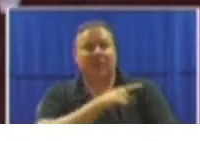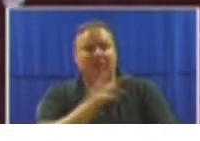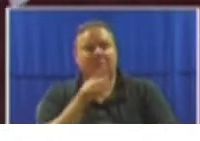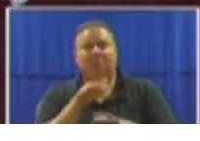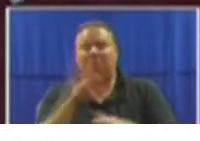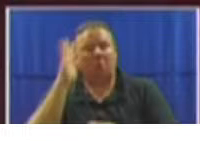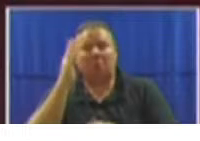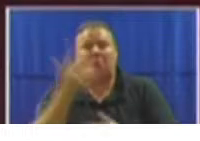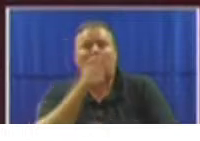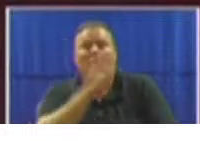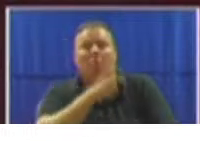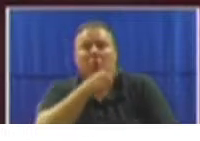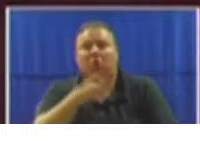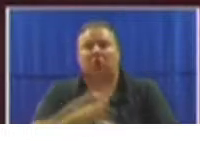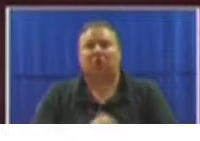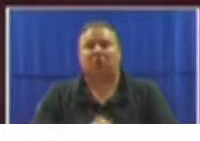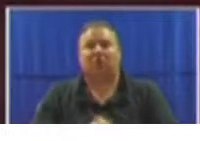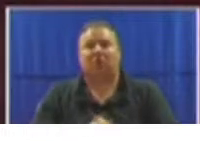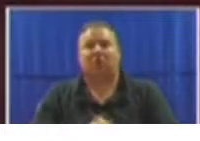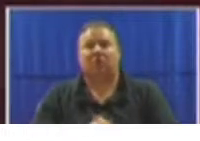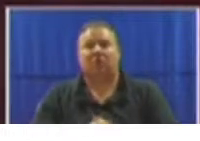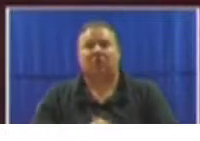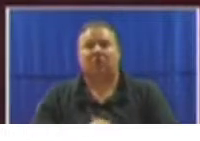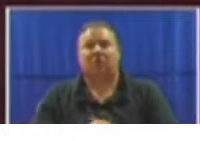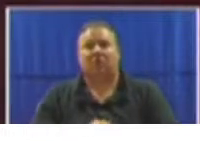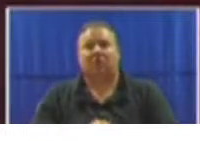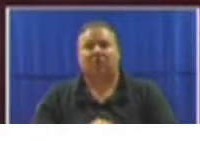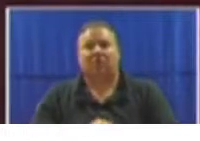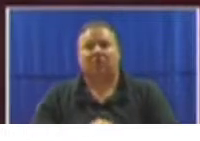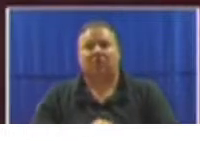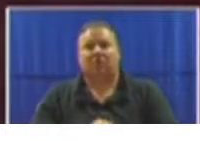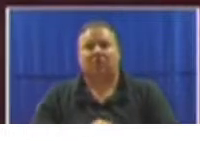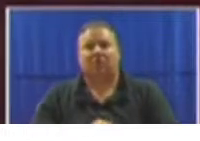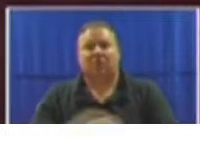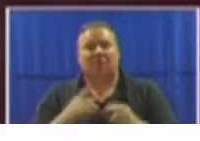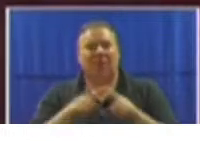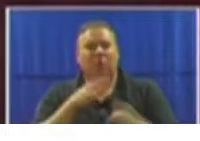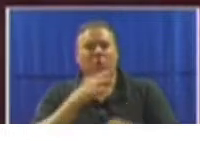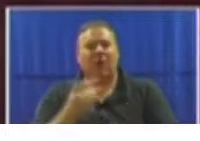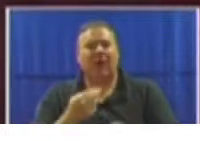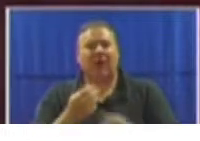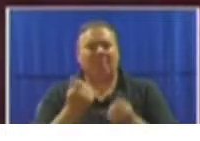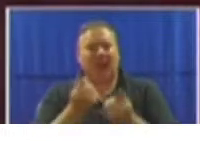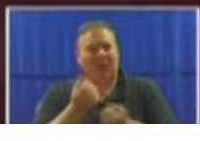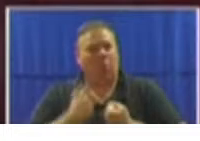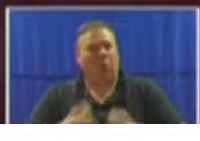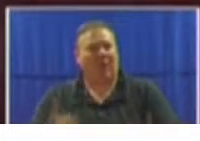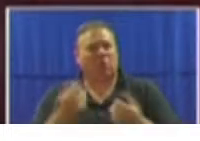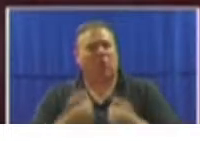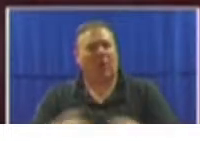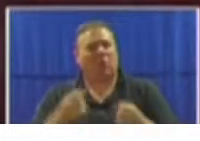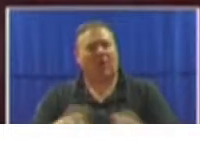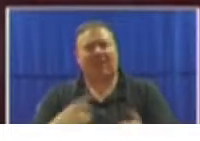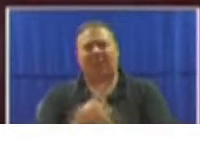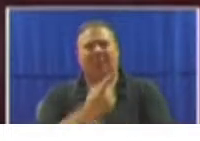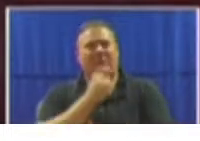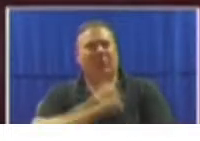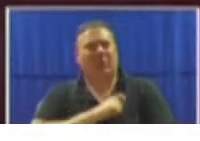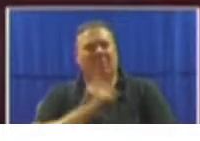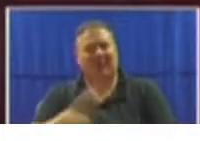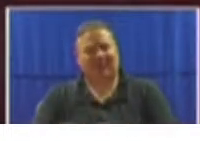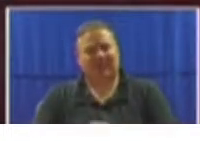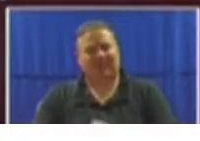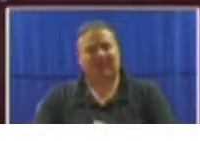know. But should we be really parting with all this money? It is unfortunate that some of them